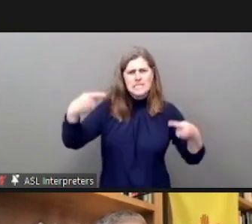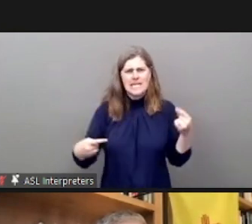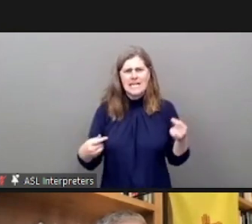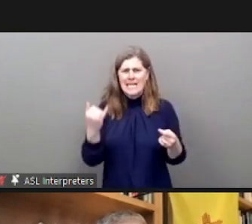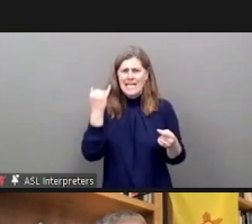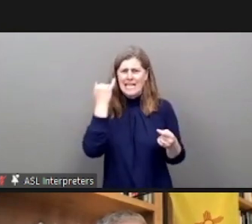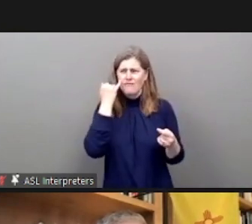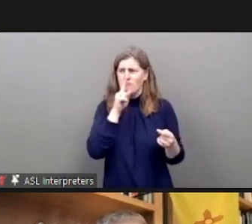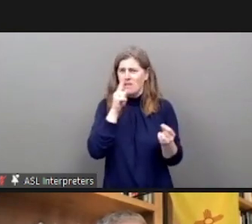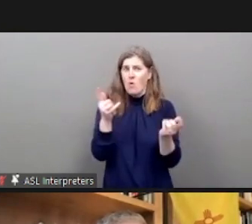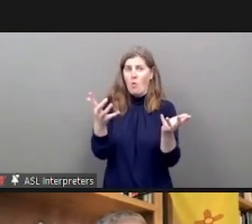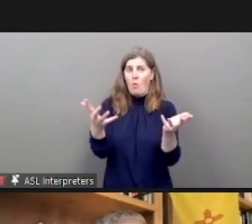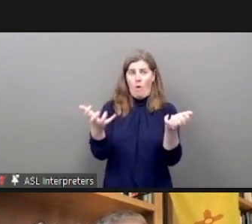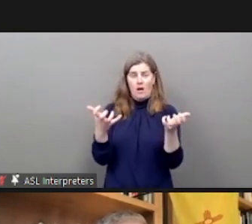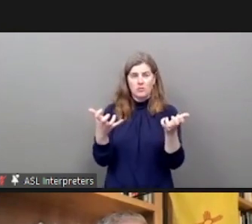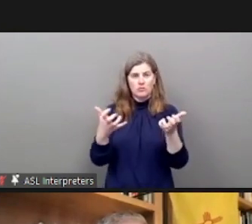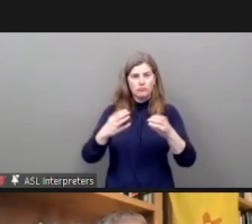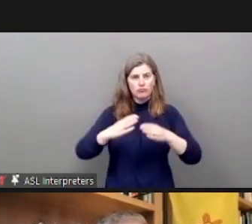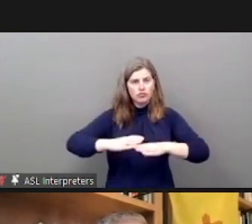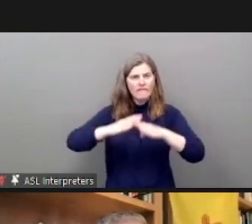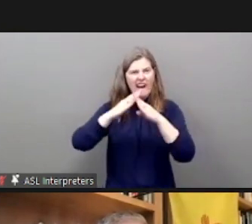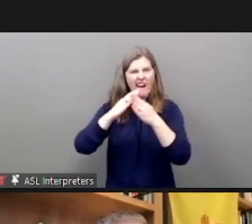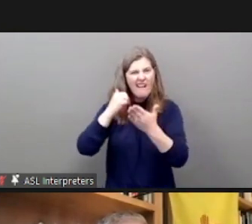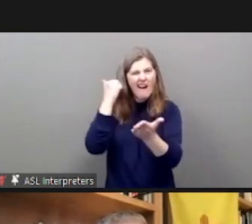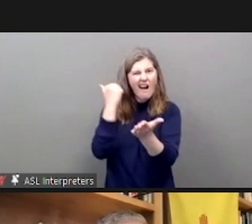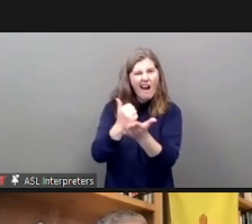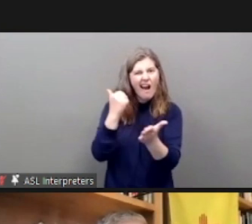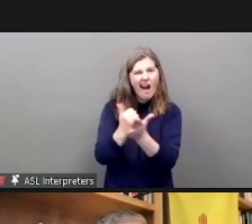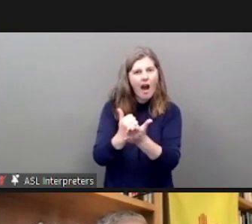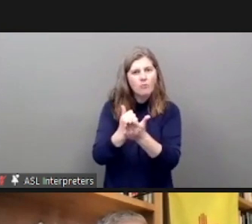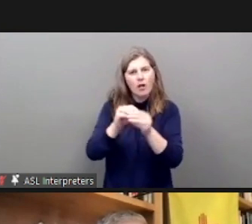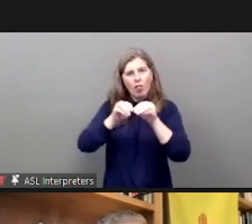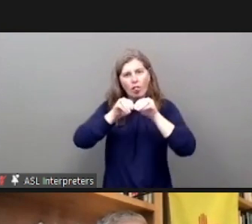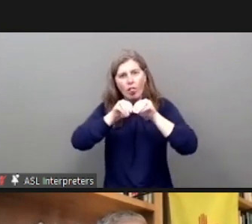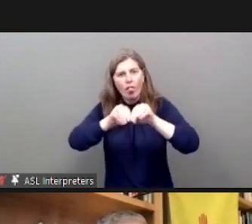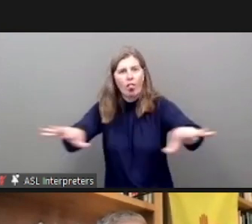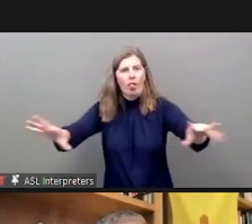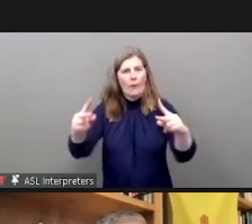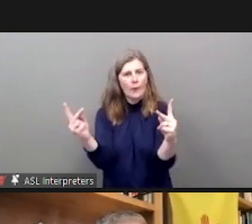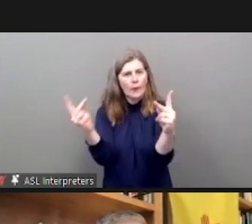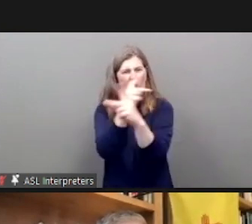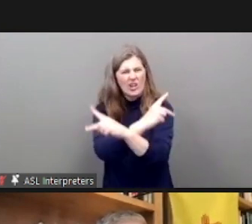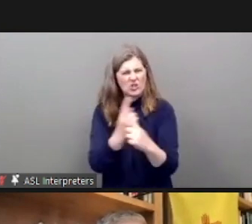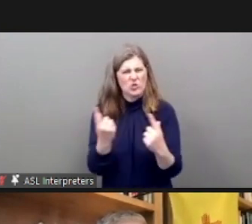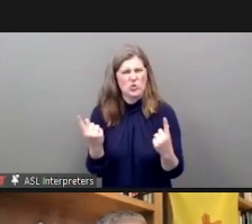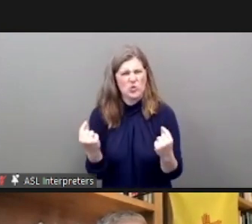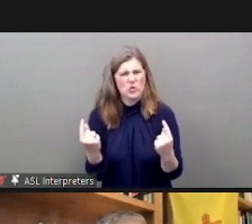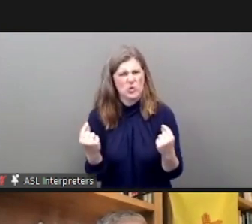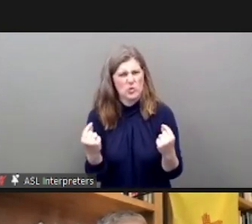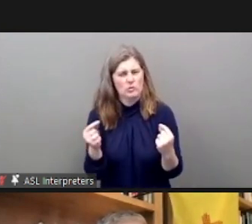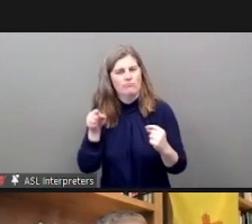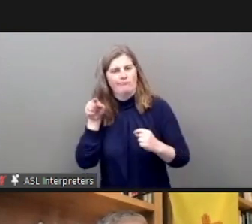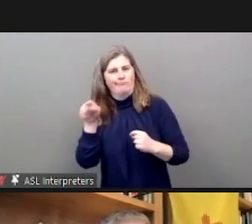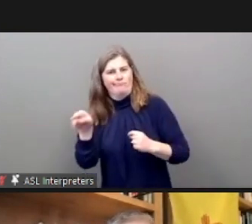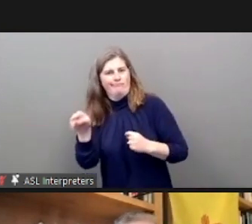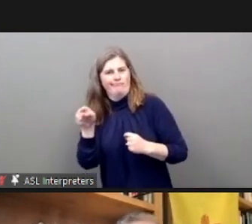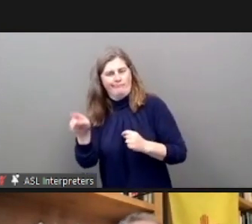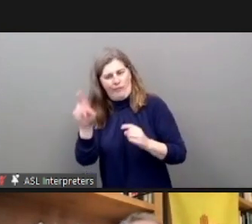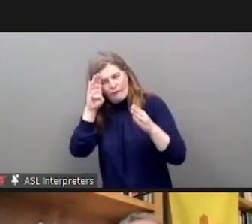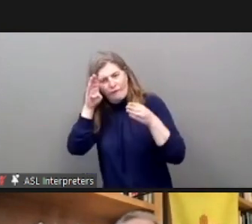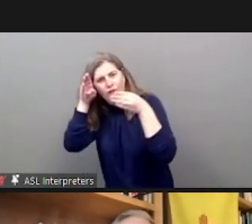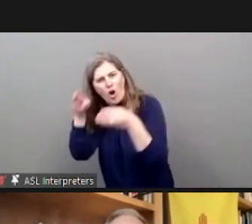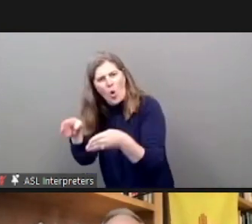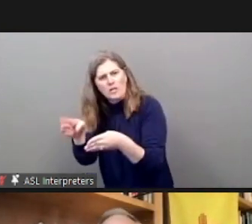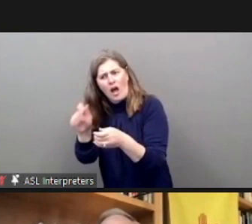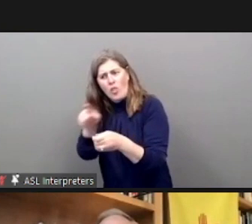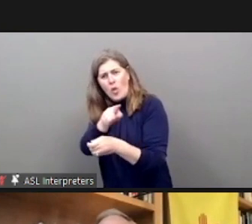really want to prevent the pandemic from spreading and getting worse, should you focus